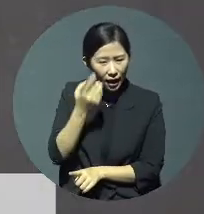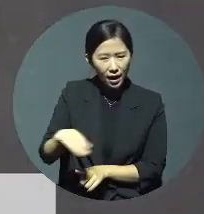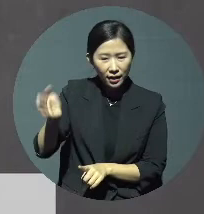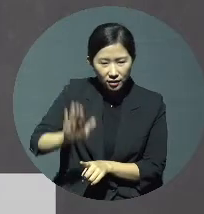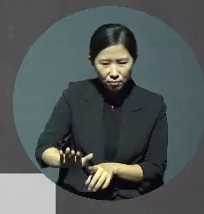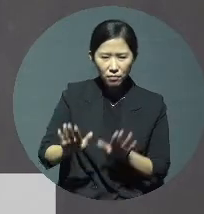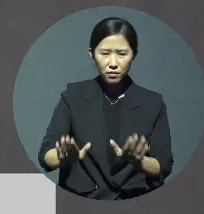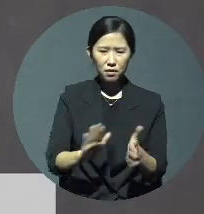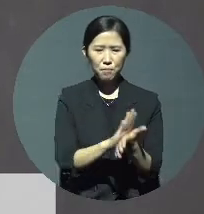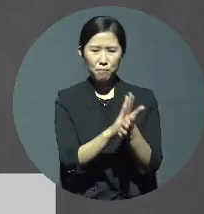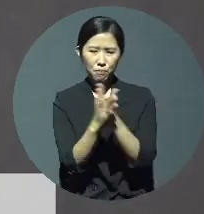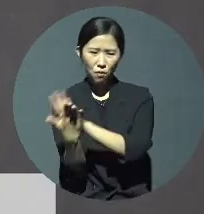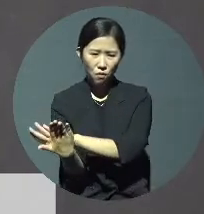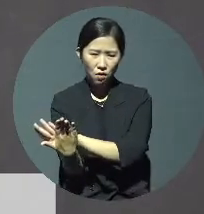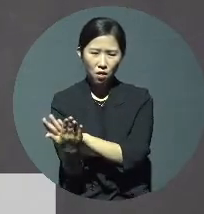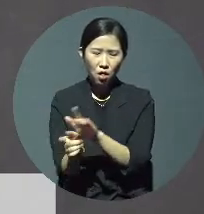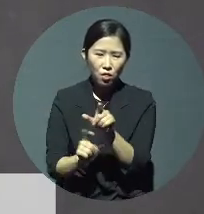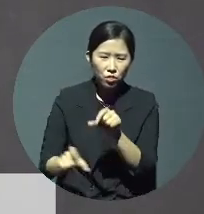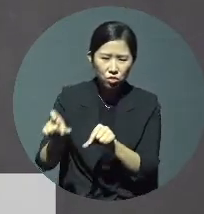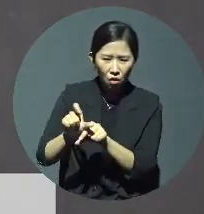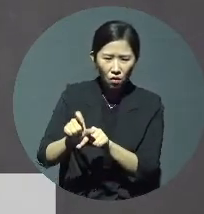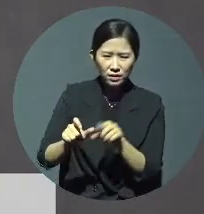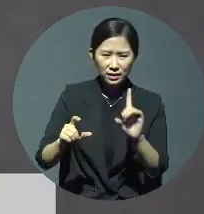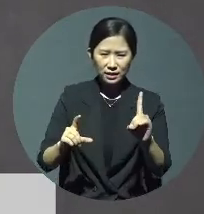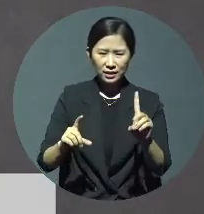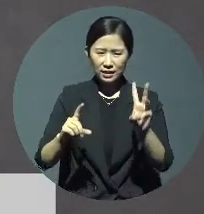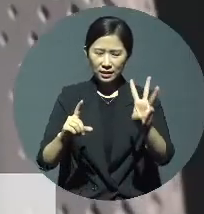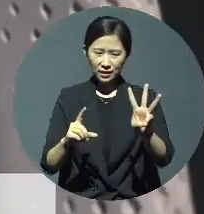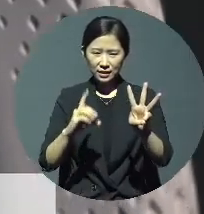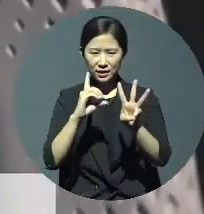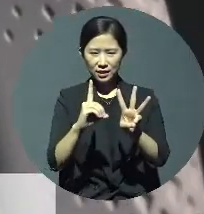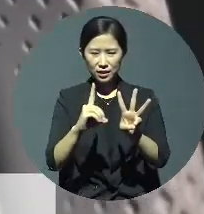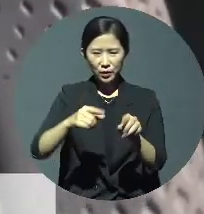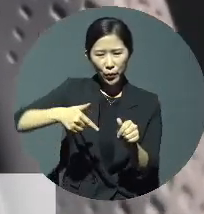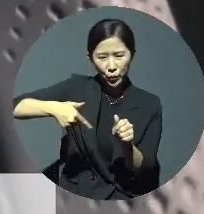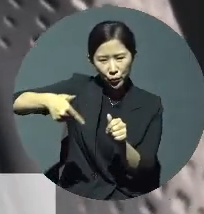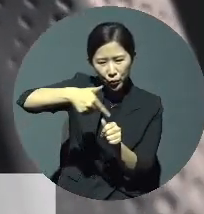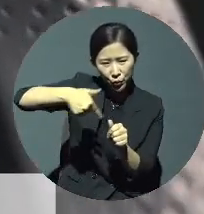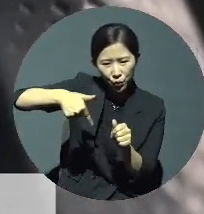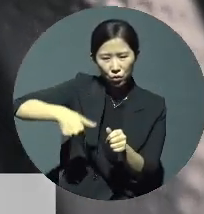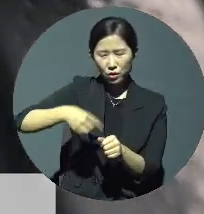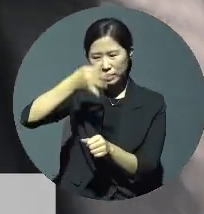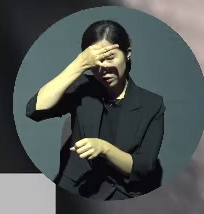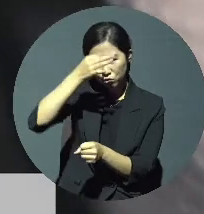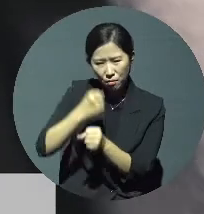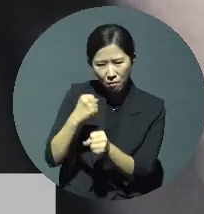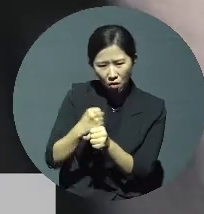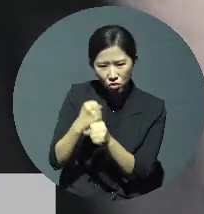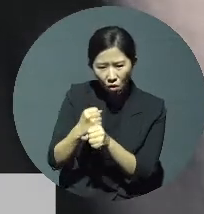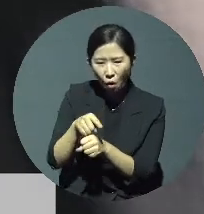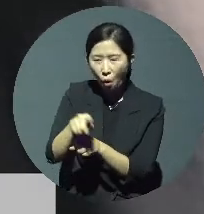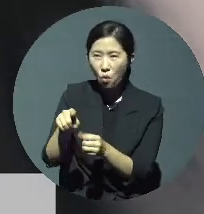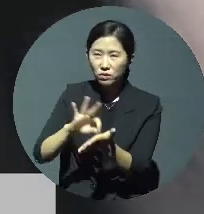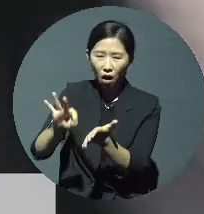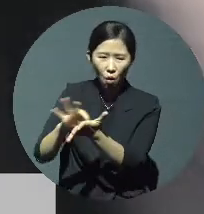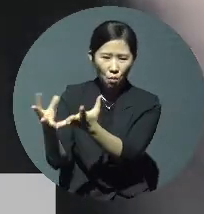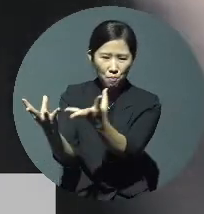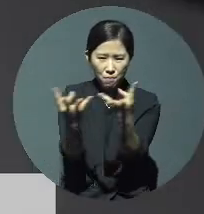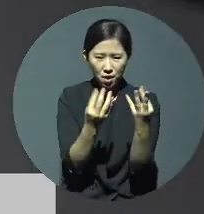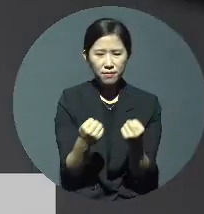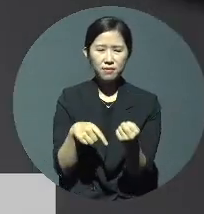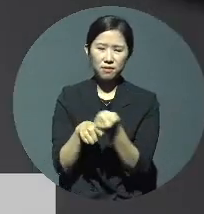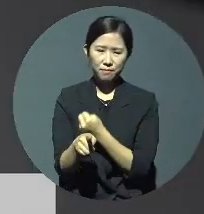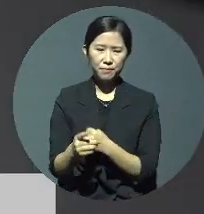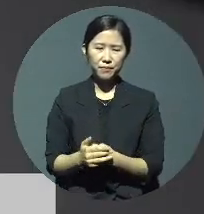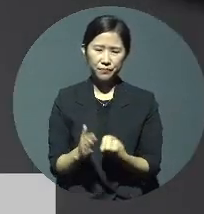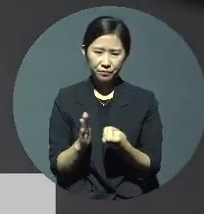maybe 10 years is how those tools have started to become opportunities to manufacture things. So the idea